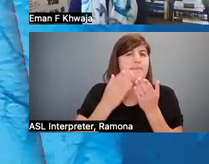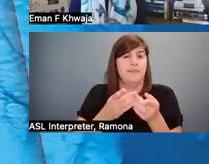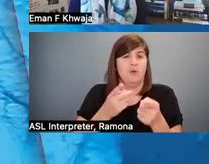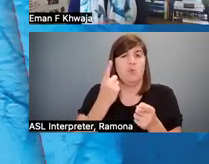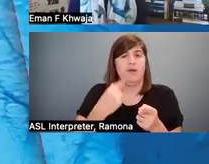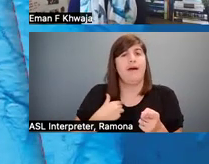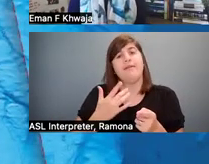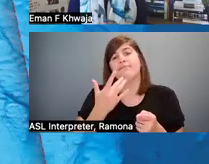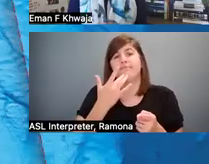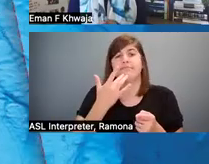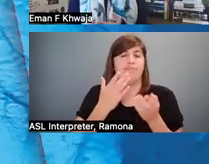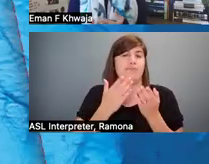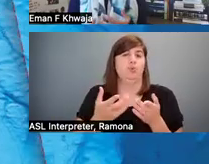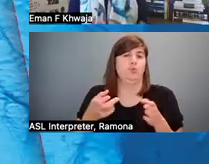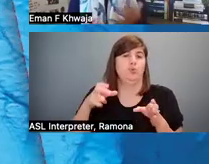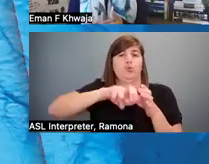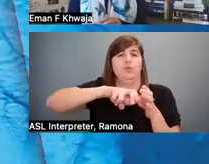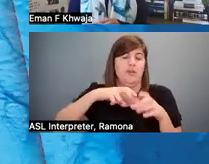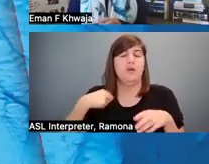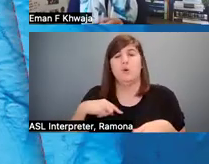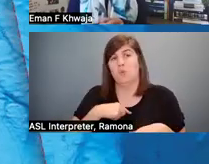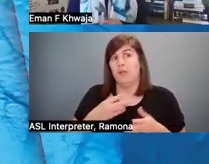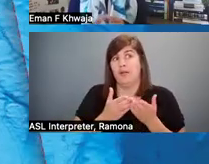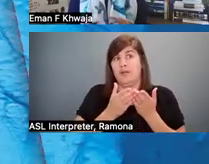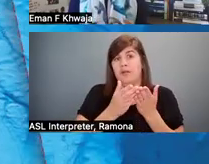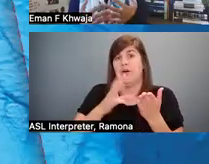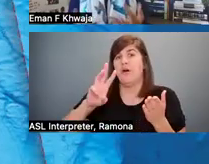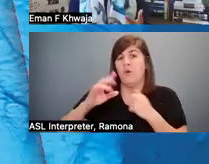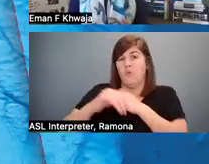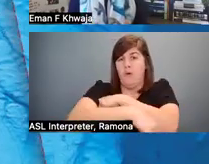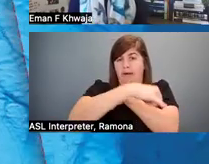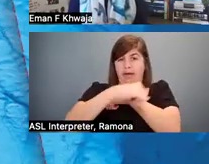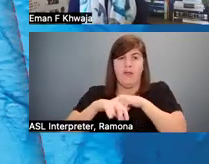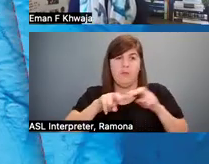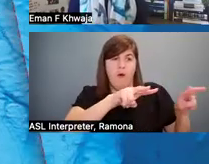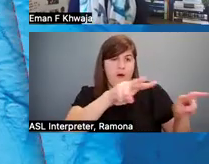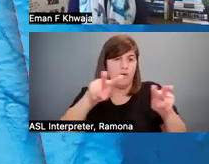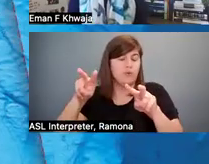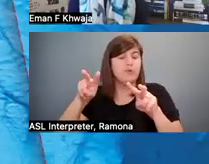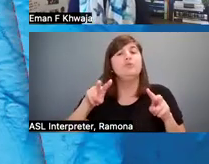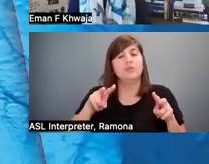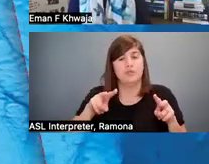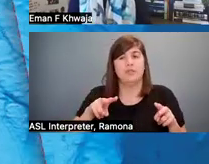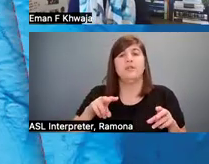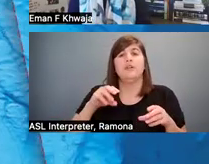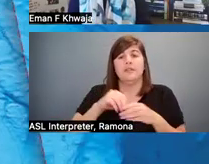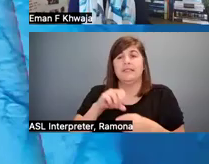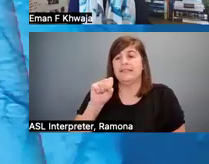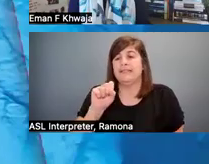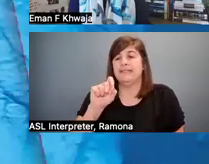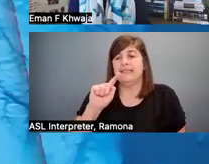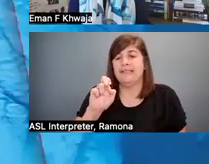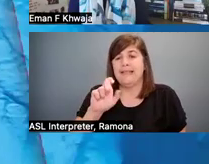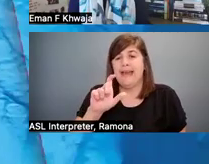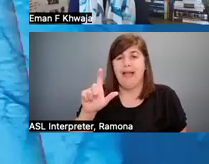my favorite boats to go out on. And we go out on these whale watch boats and find whales in an area called Stellwagen Bank. So this is a